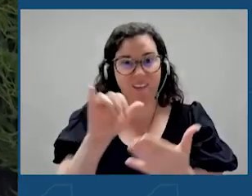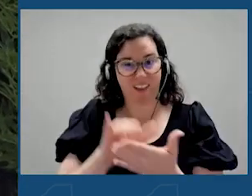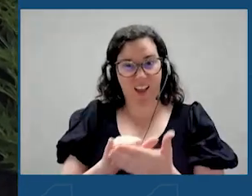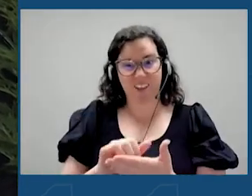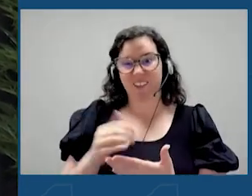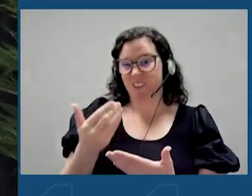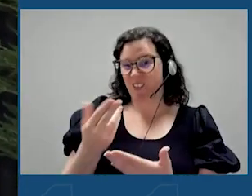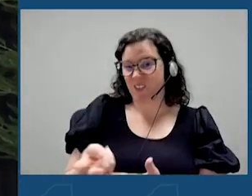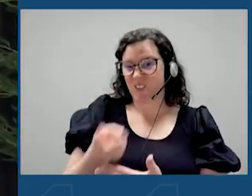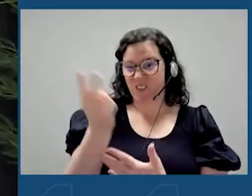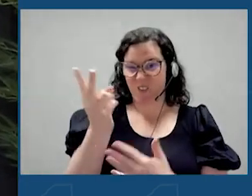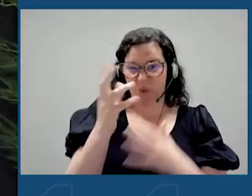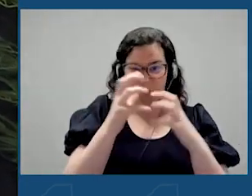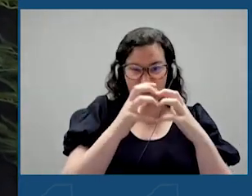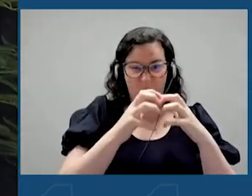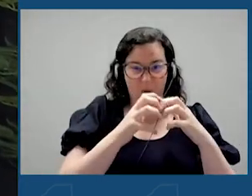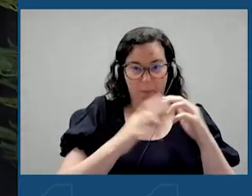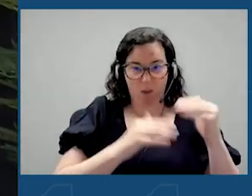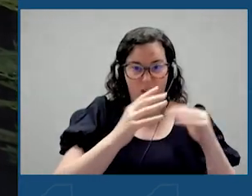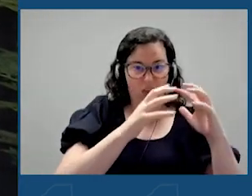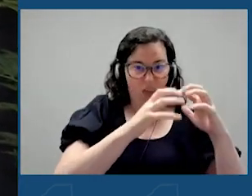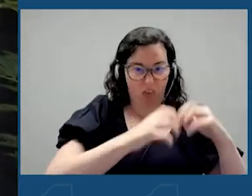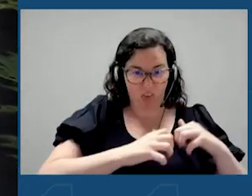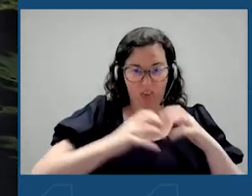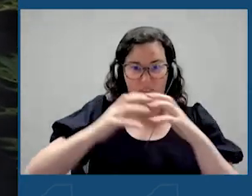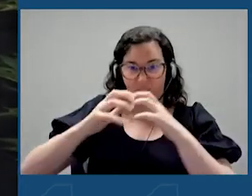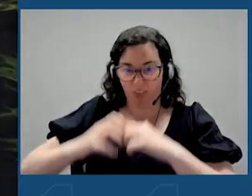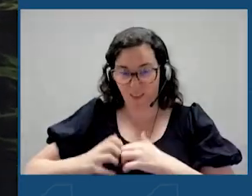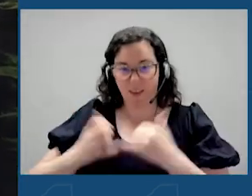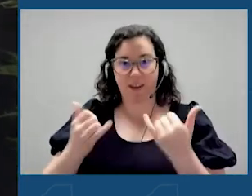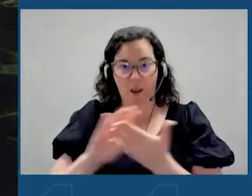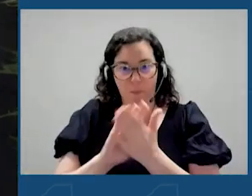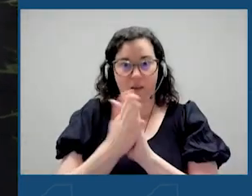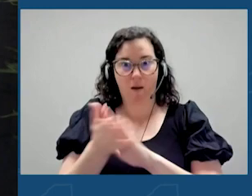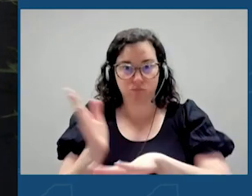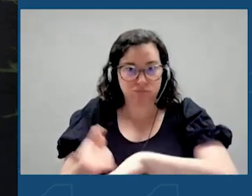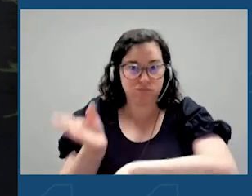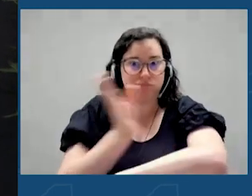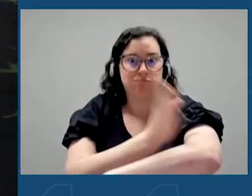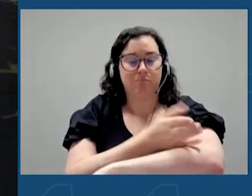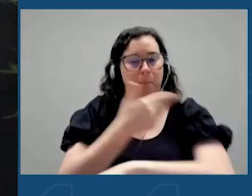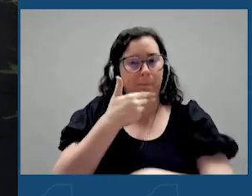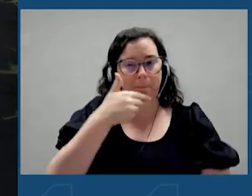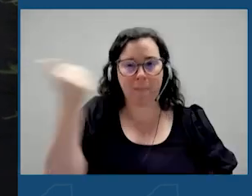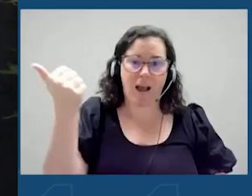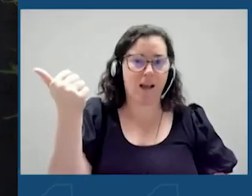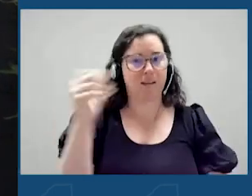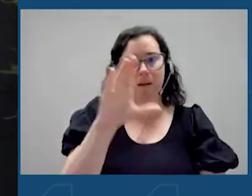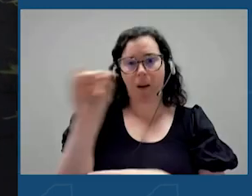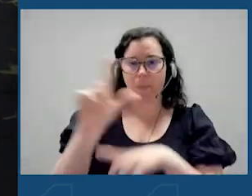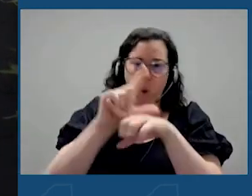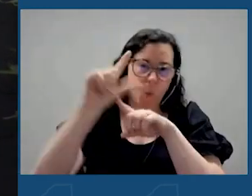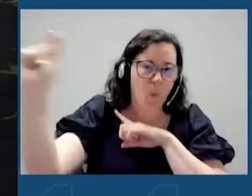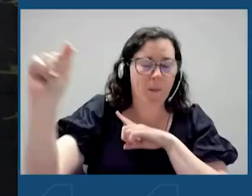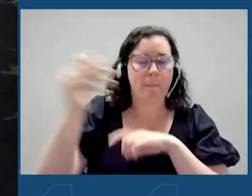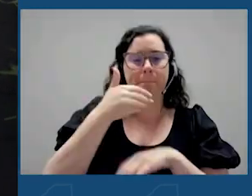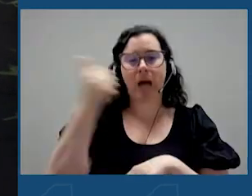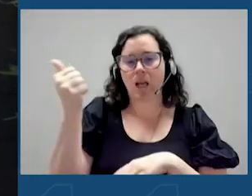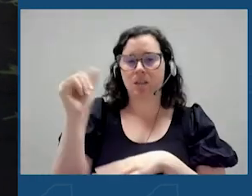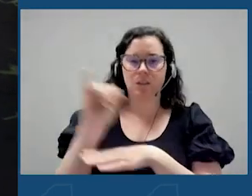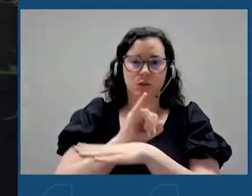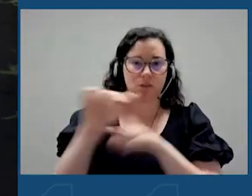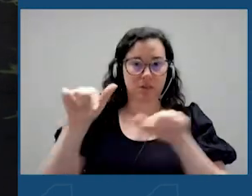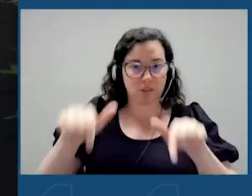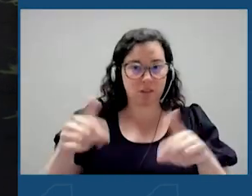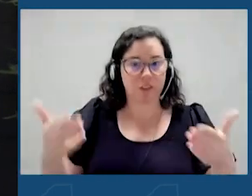turning them into a state-of-the-art innovation hub, housing cutting-edge companies and some of our fastest-growing industries in the world, renewable